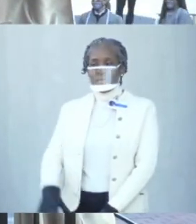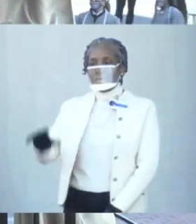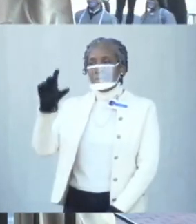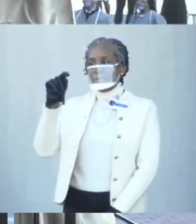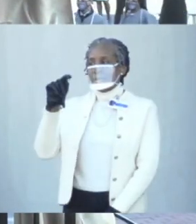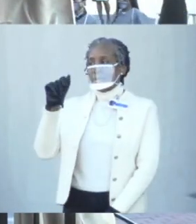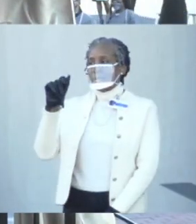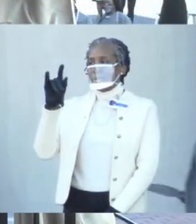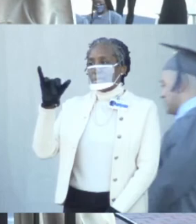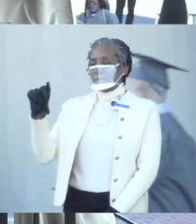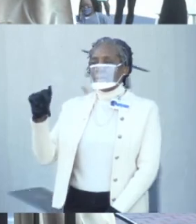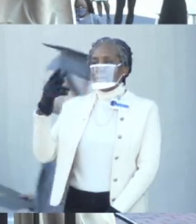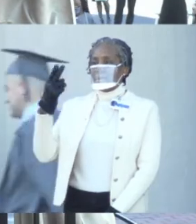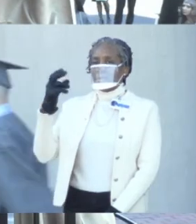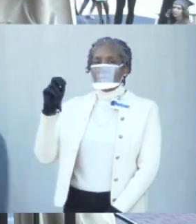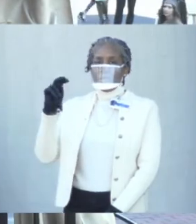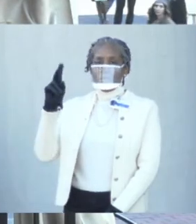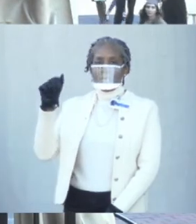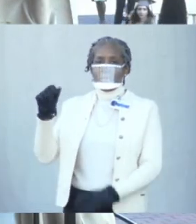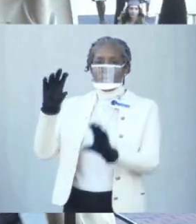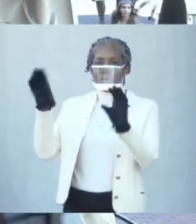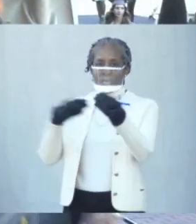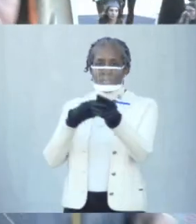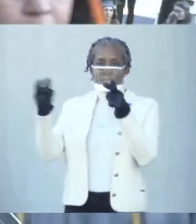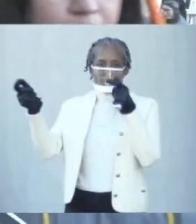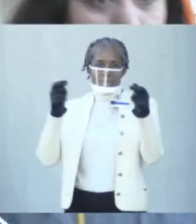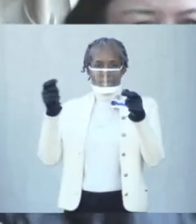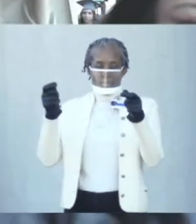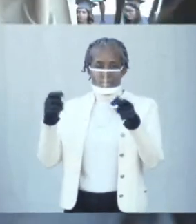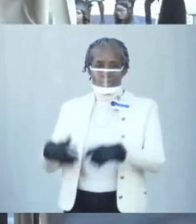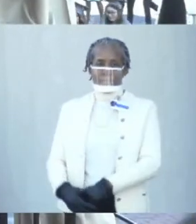Taya Homan, Office Administration.